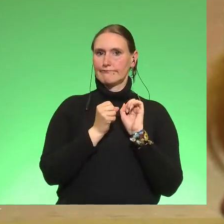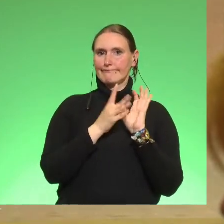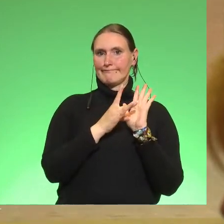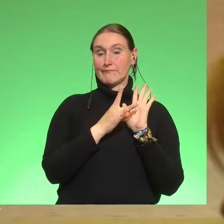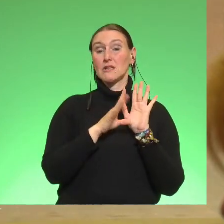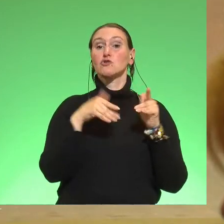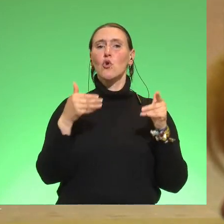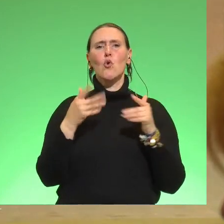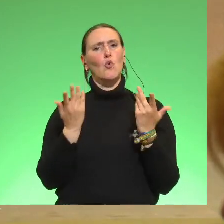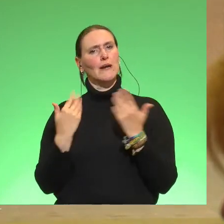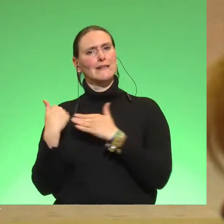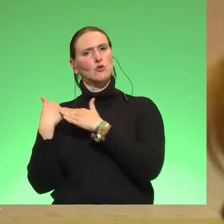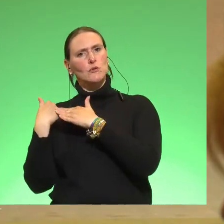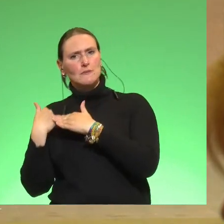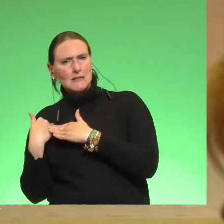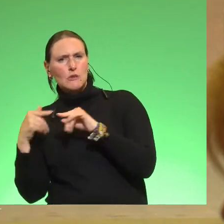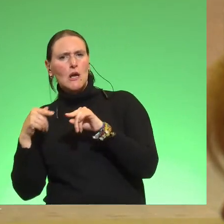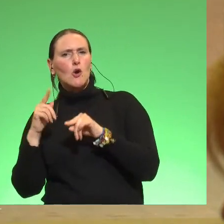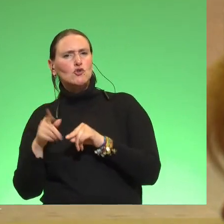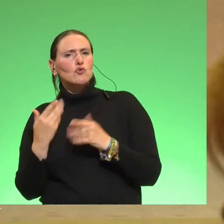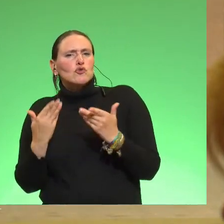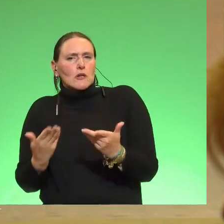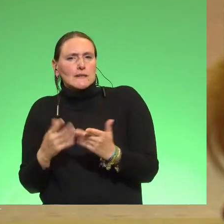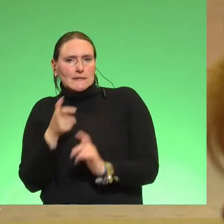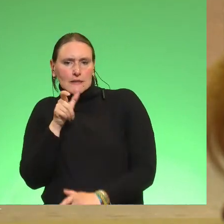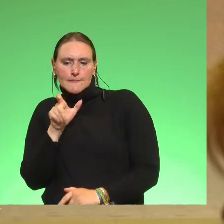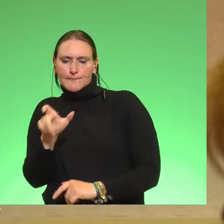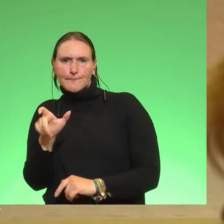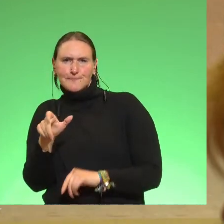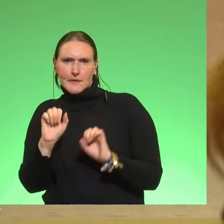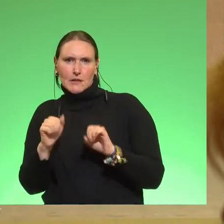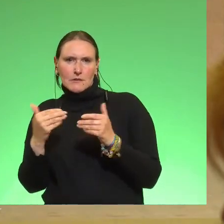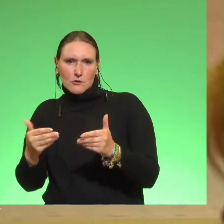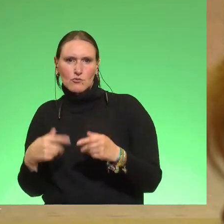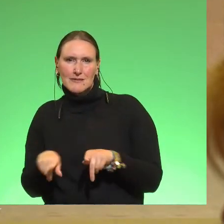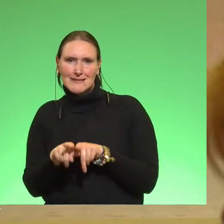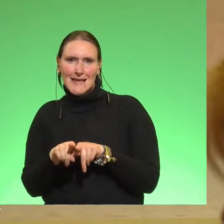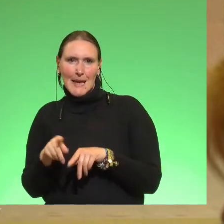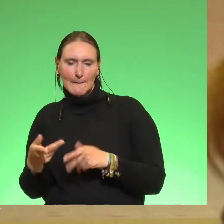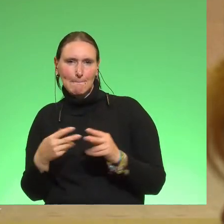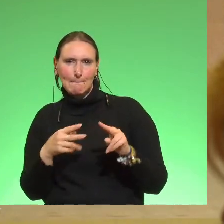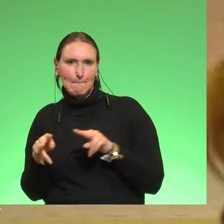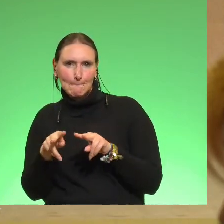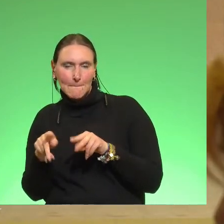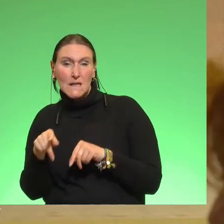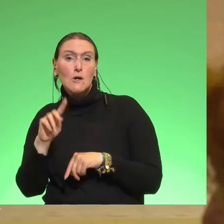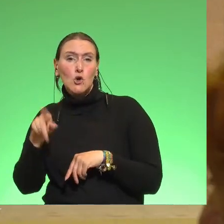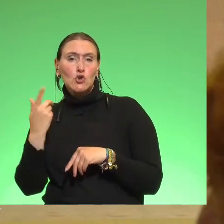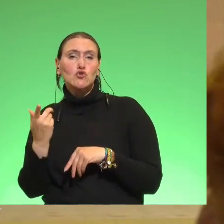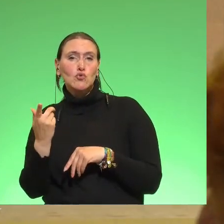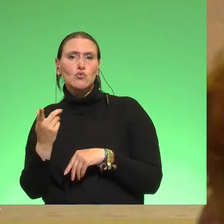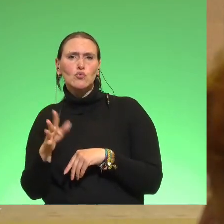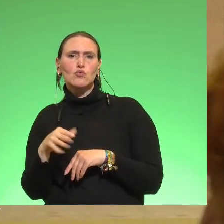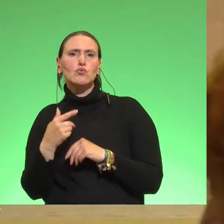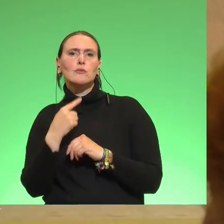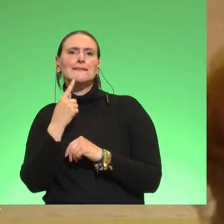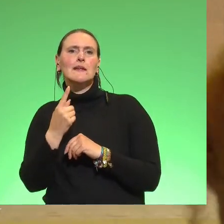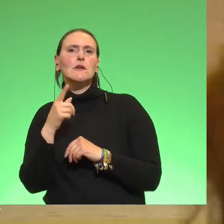of responsibility. This responsibility is not something to be ascribed to a sovereign